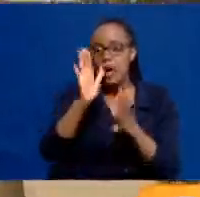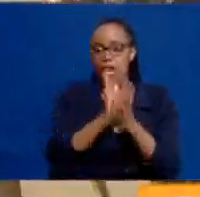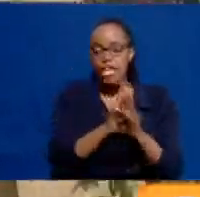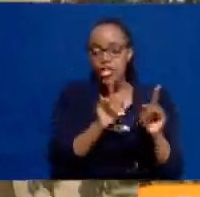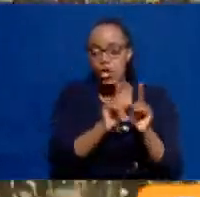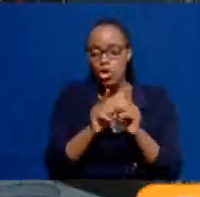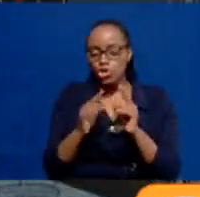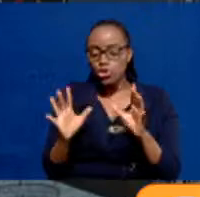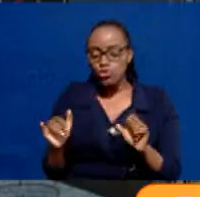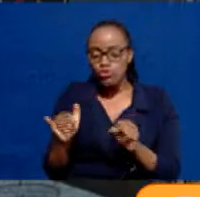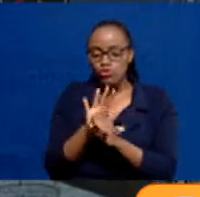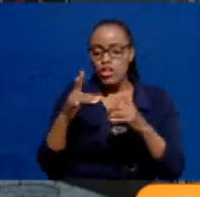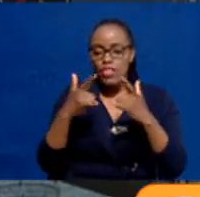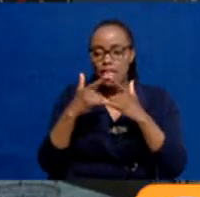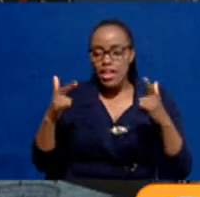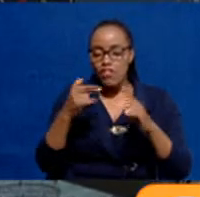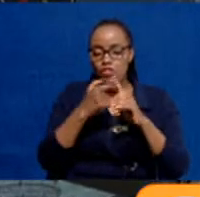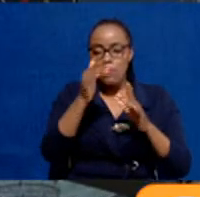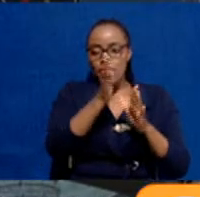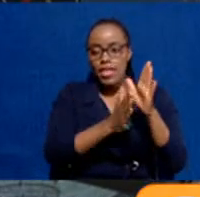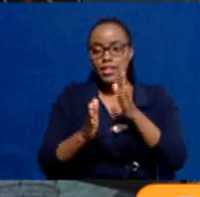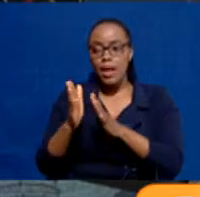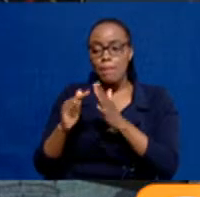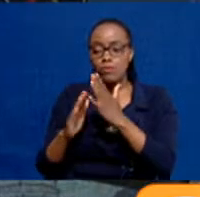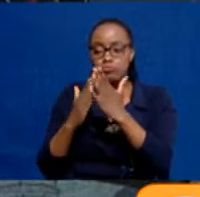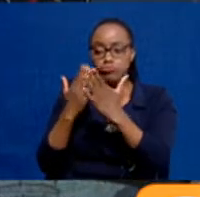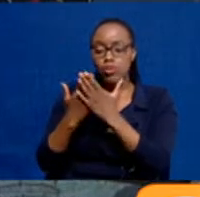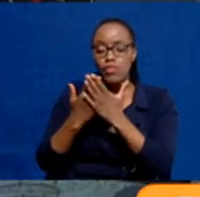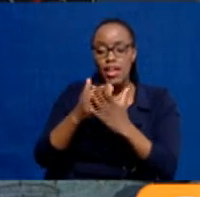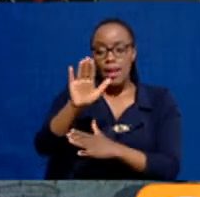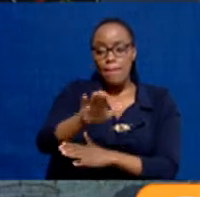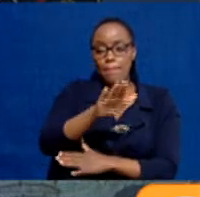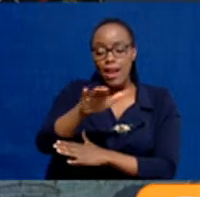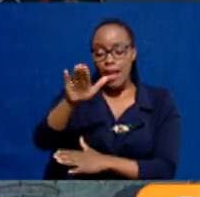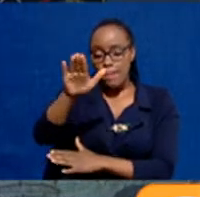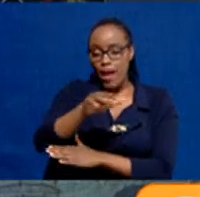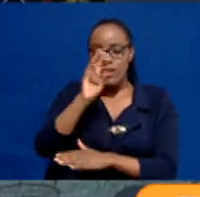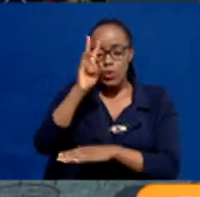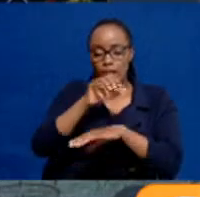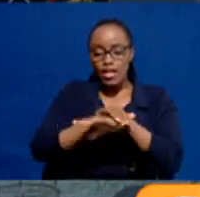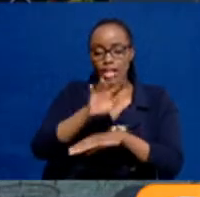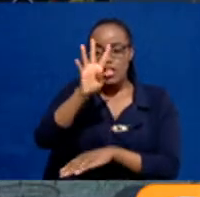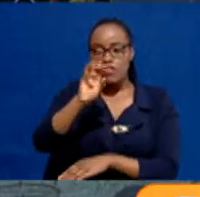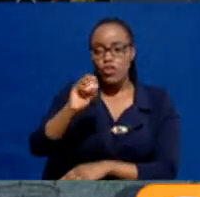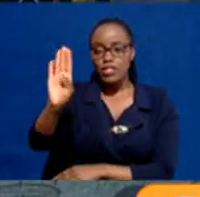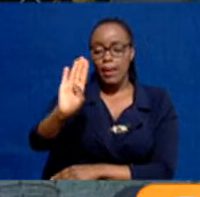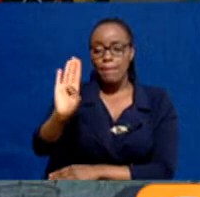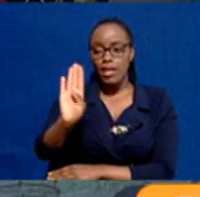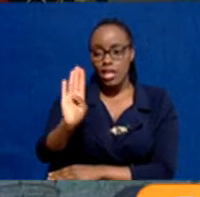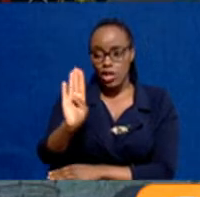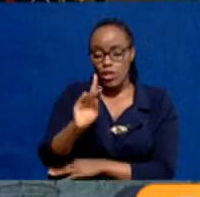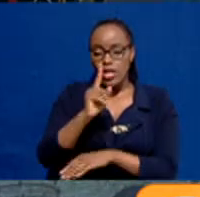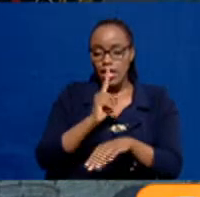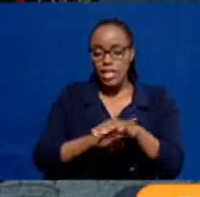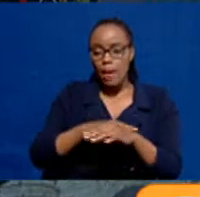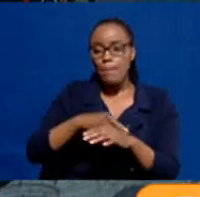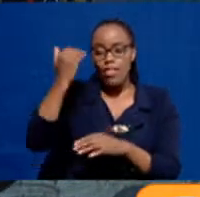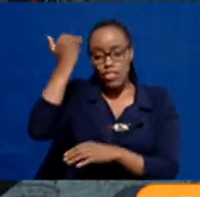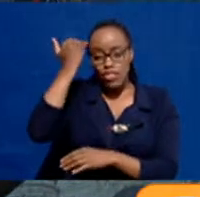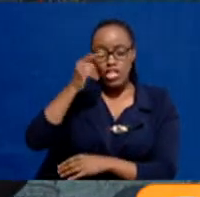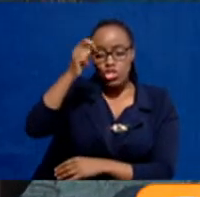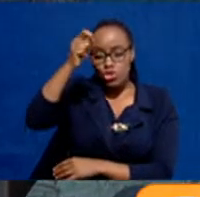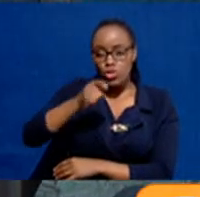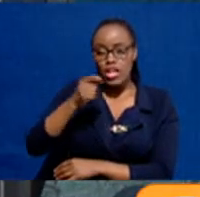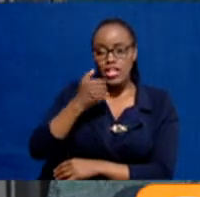the loopholes. From the plan tabled before the House, Parliament will get 40 billion shillings, while the judiciary